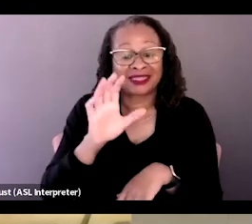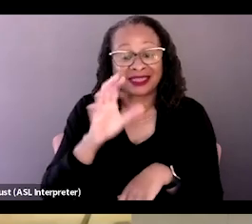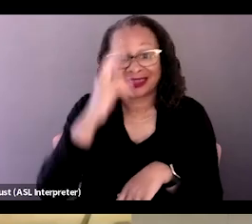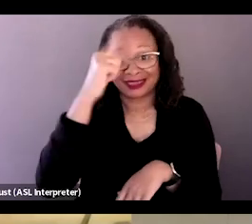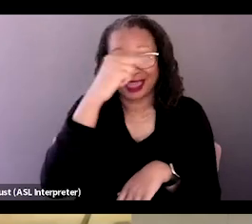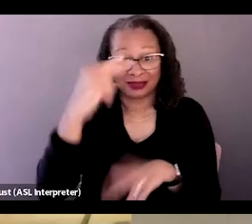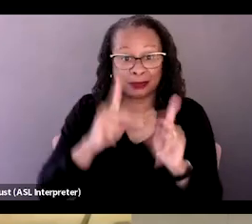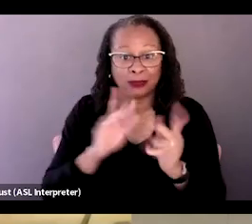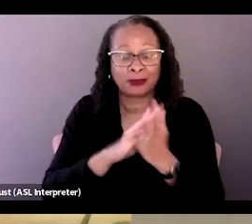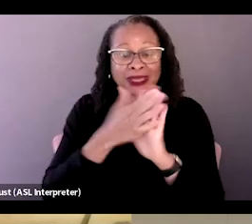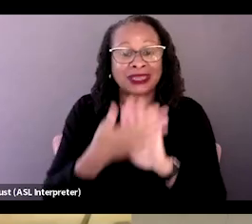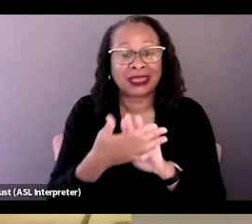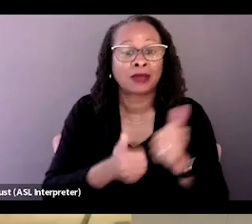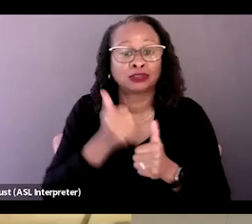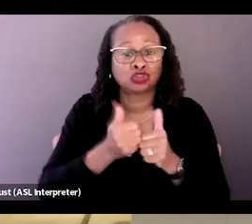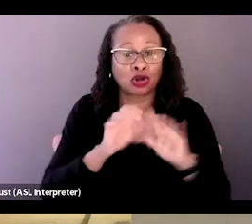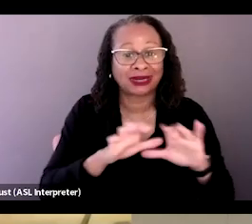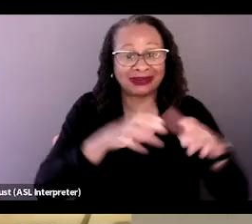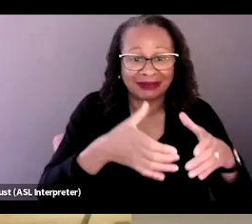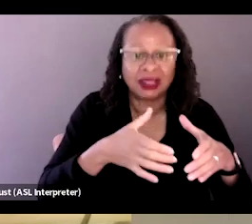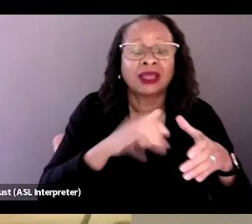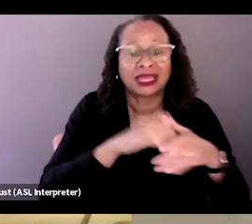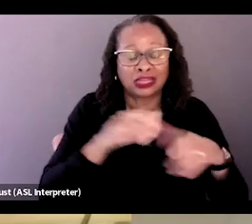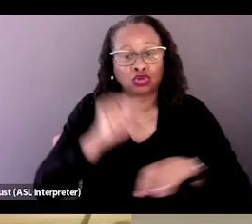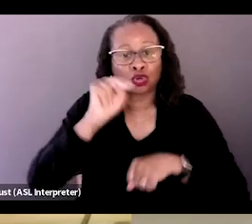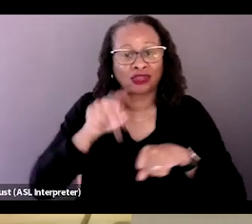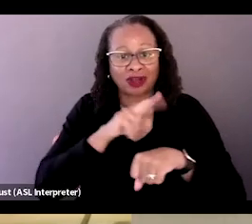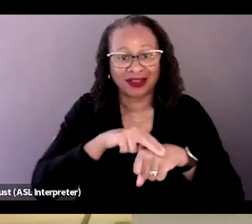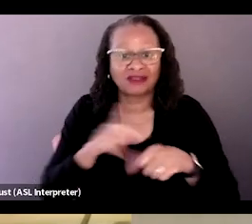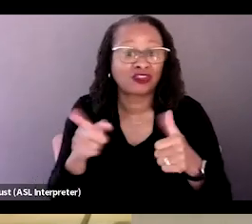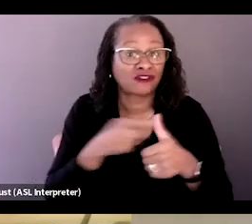little by little things are changing, but the consequences of